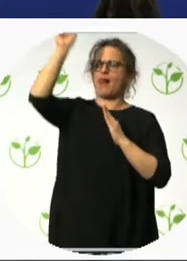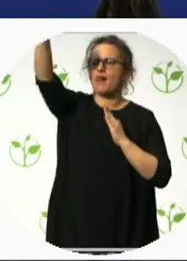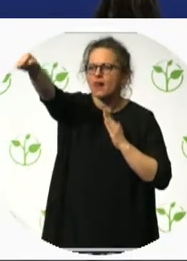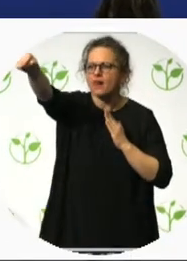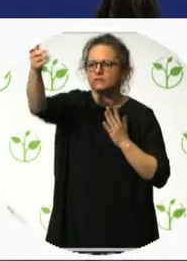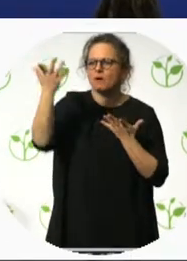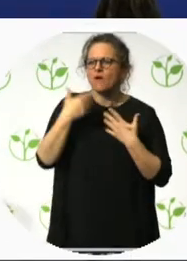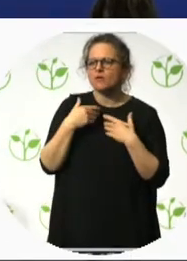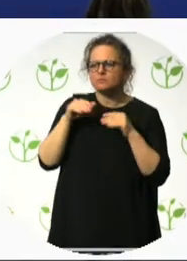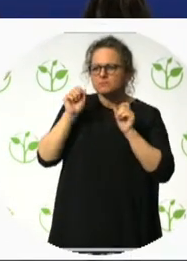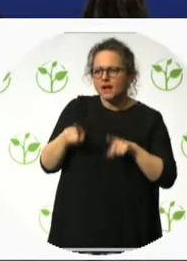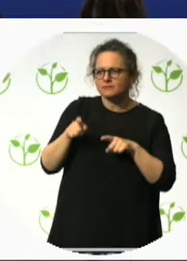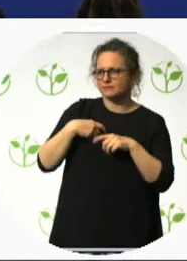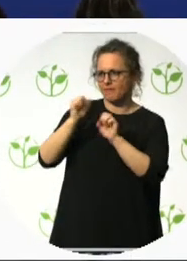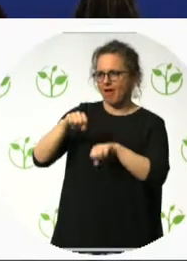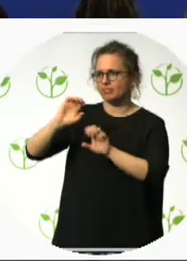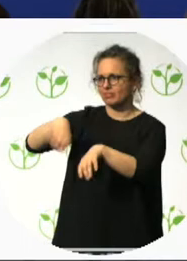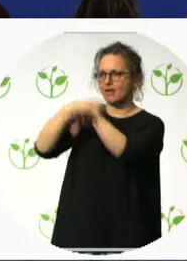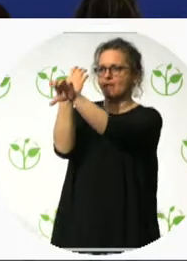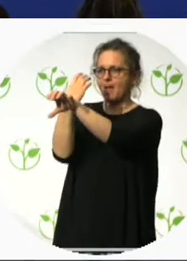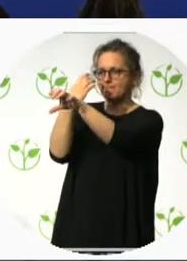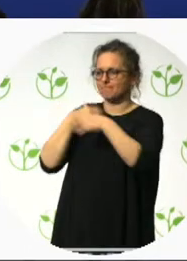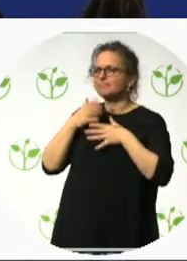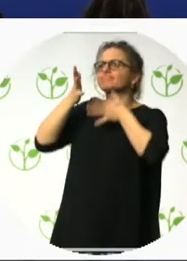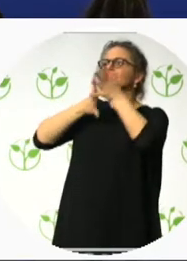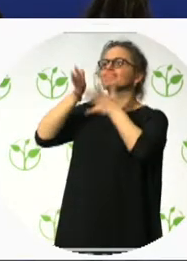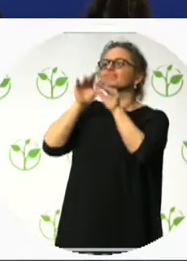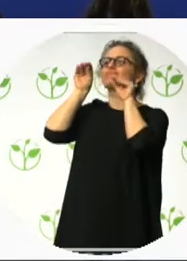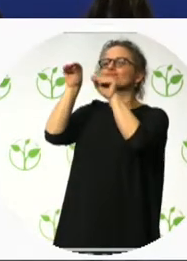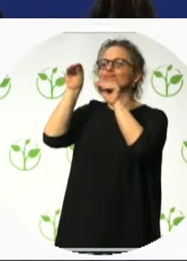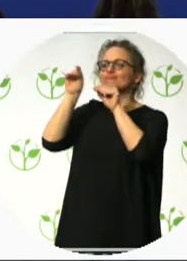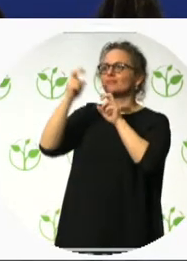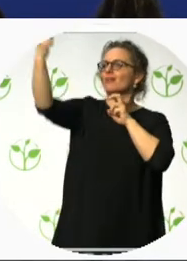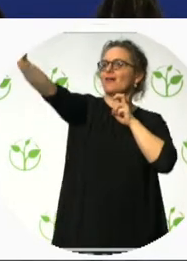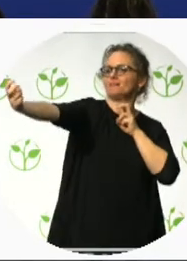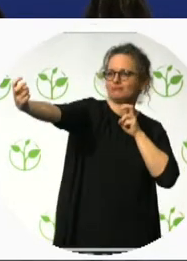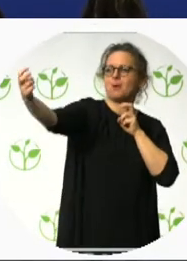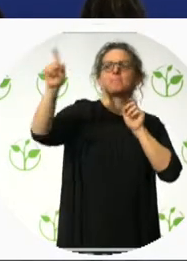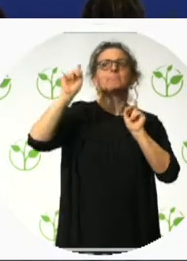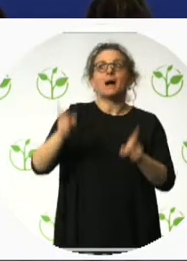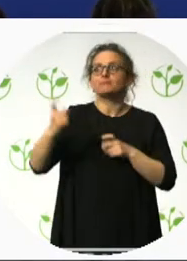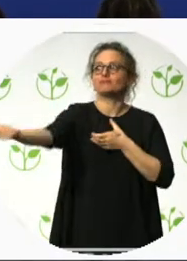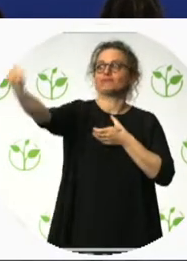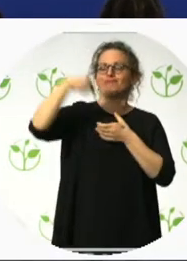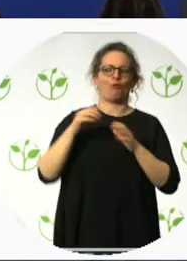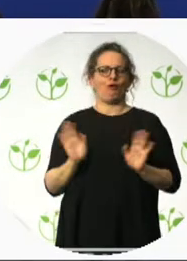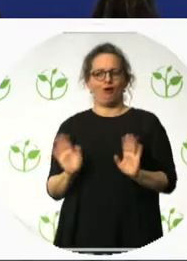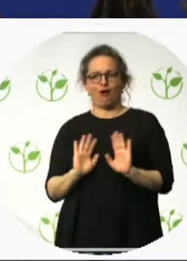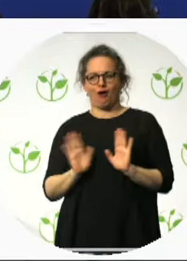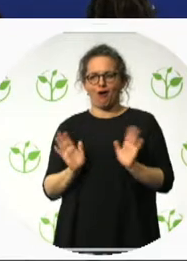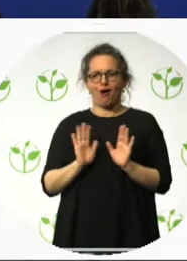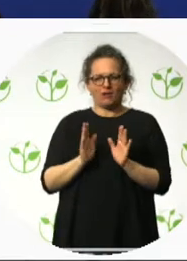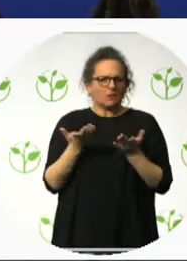training site, so we instruct them via webinars so that they can